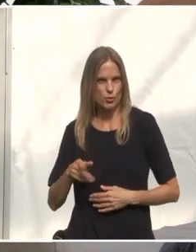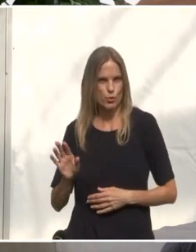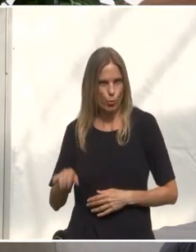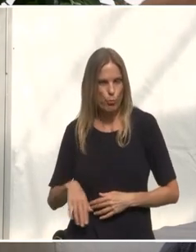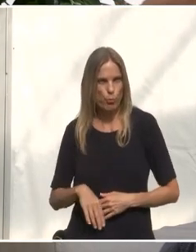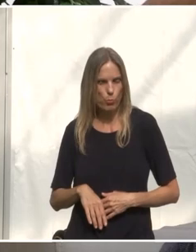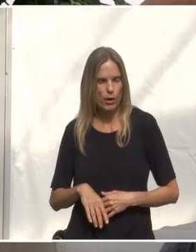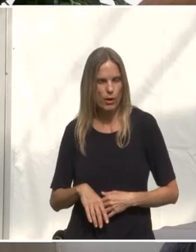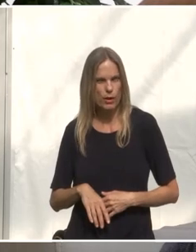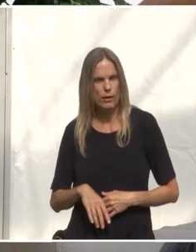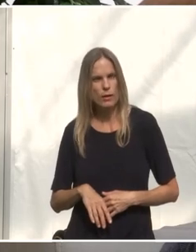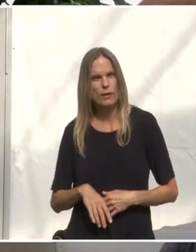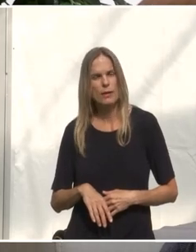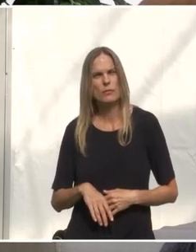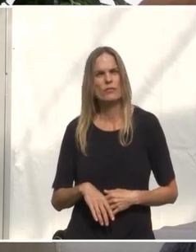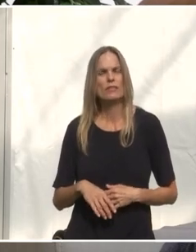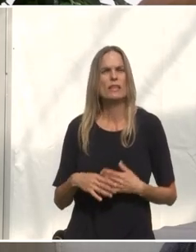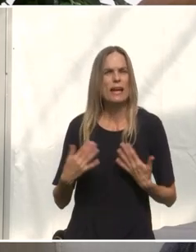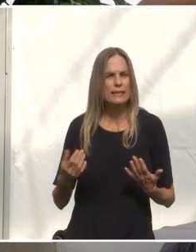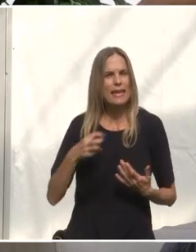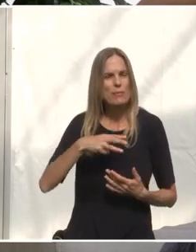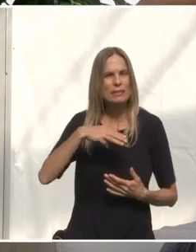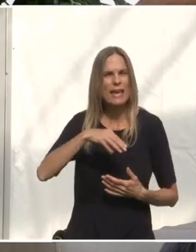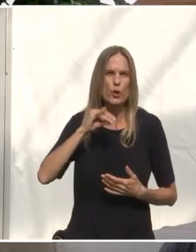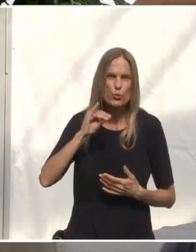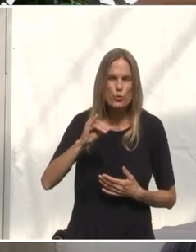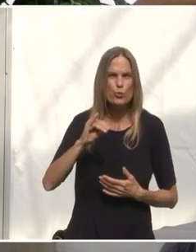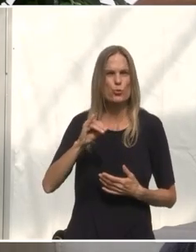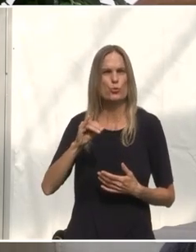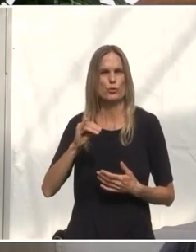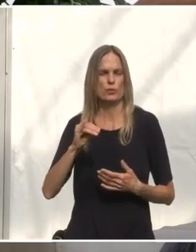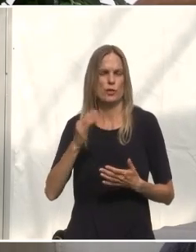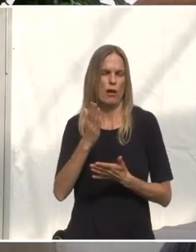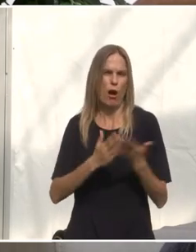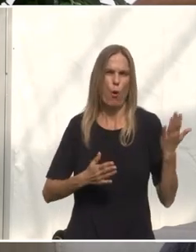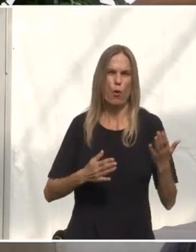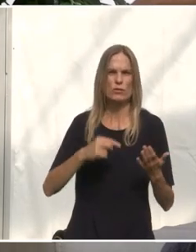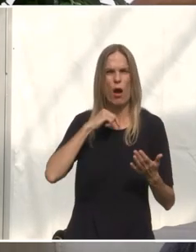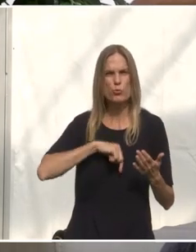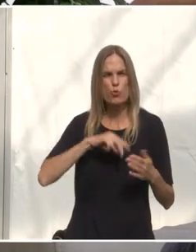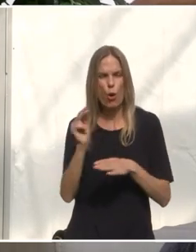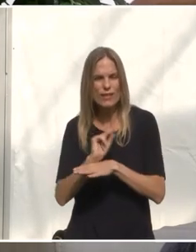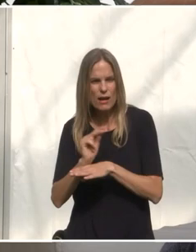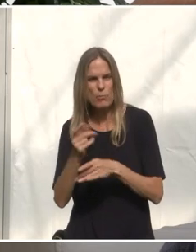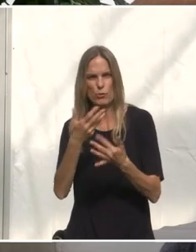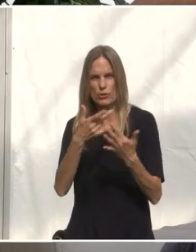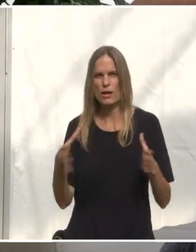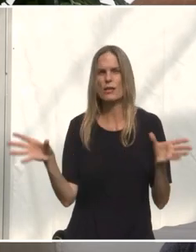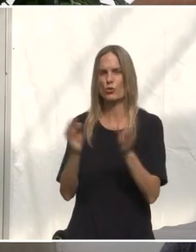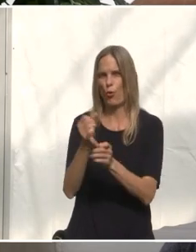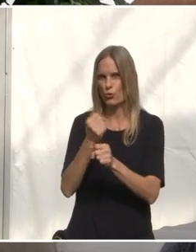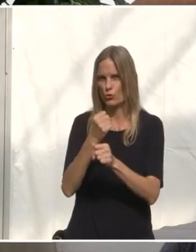to collaborate with more organizations, NGOs, and some psychotherapists and so on. So what's your view